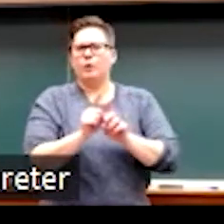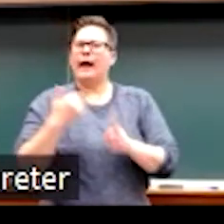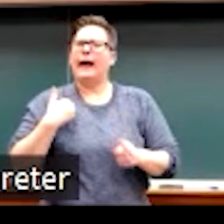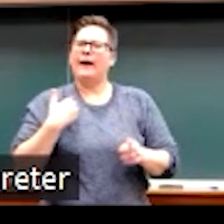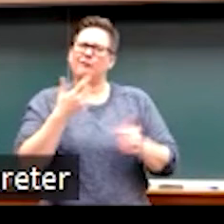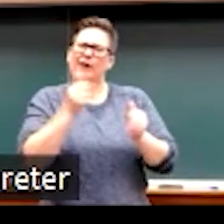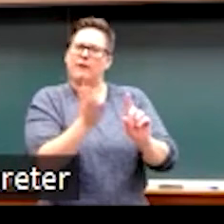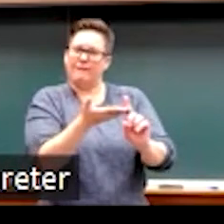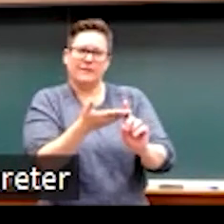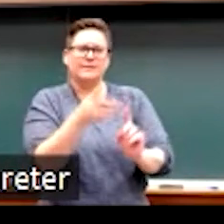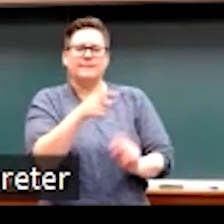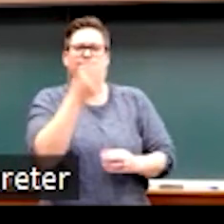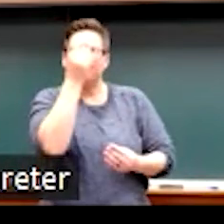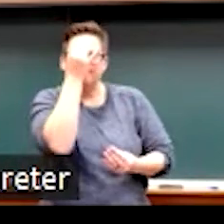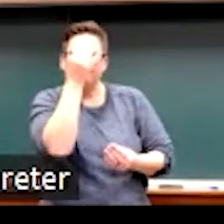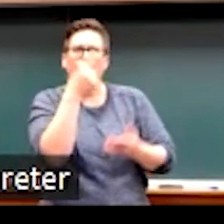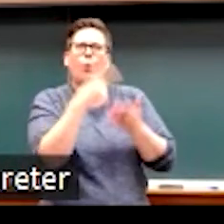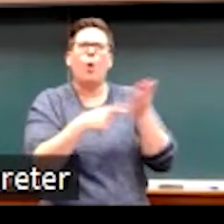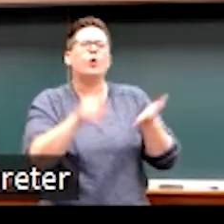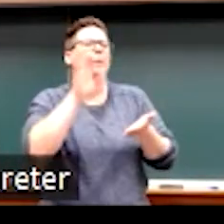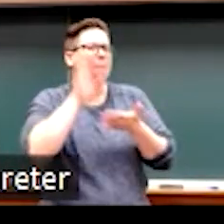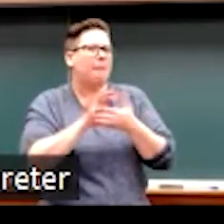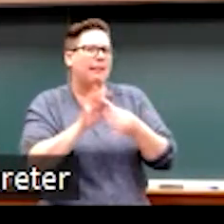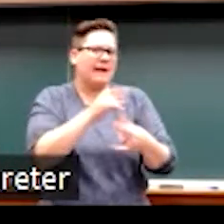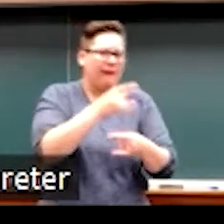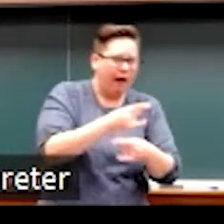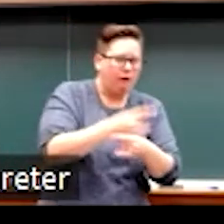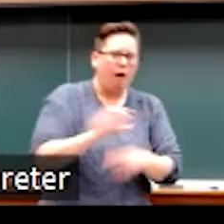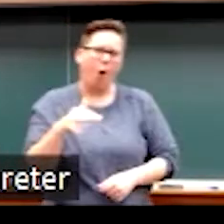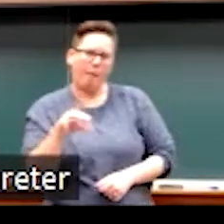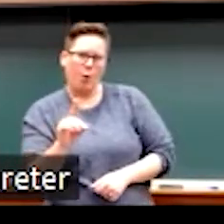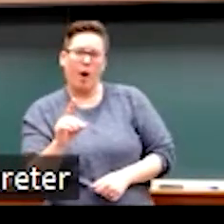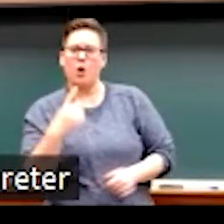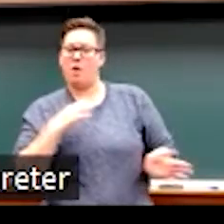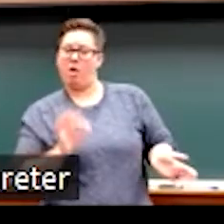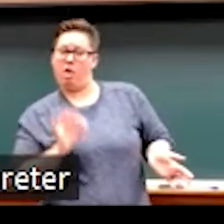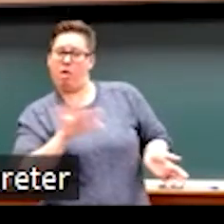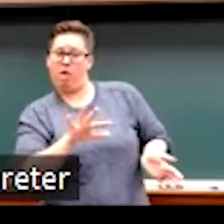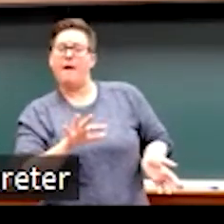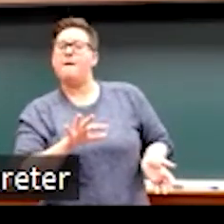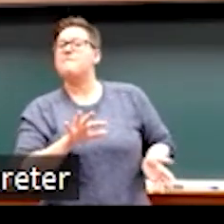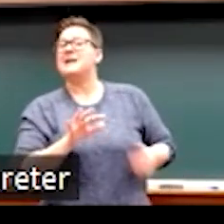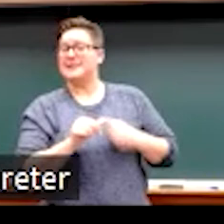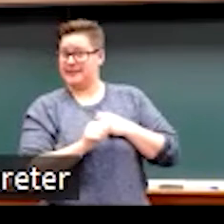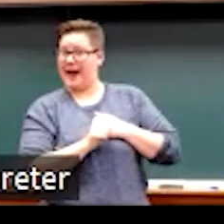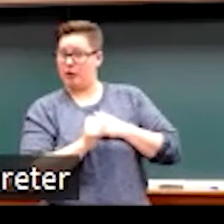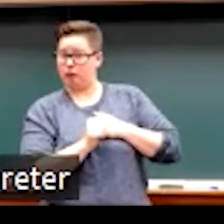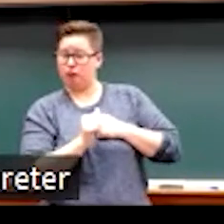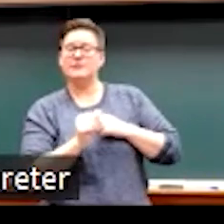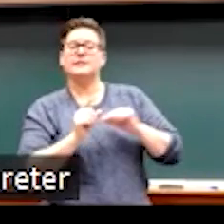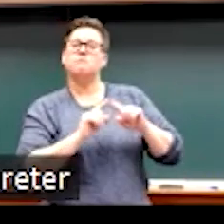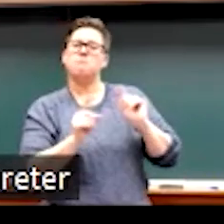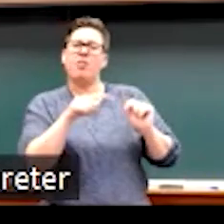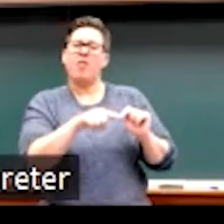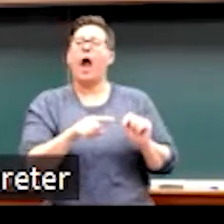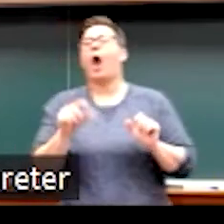people to think about their beliefs about alcohol and opioids. So we're introducing the idea that there are dangers here, but they get